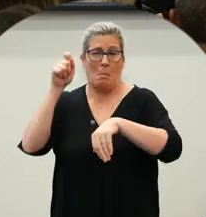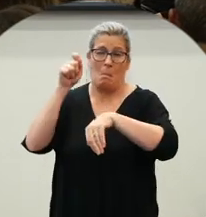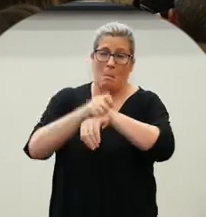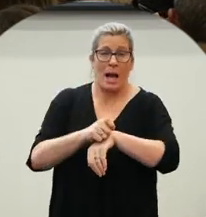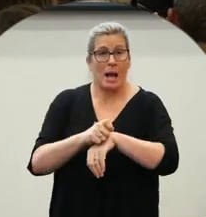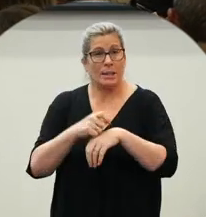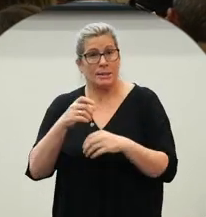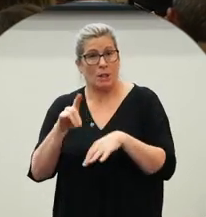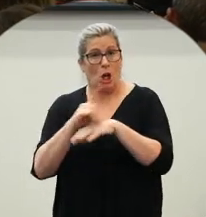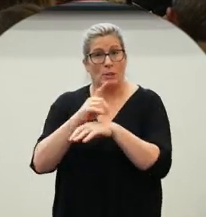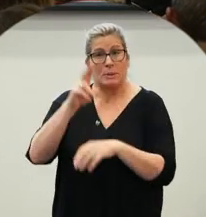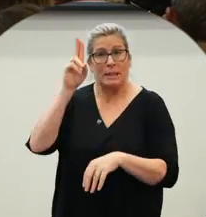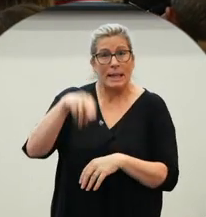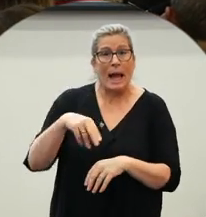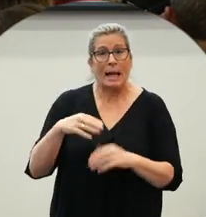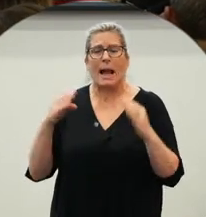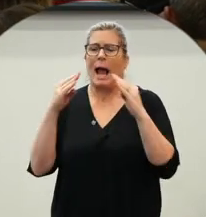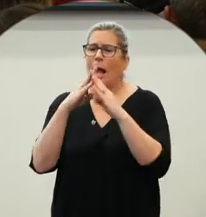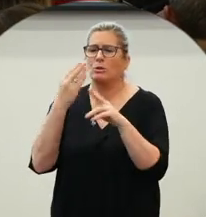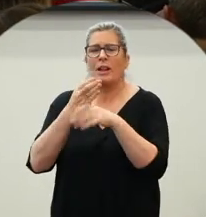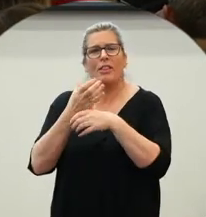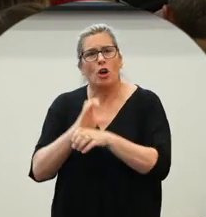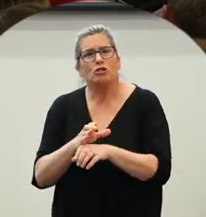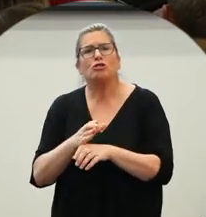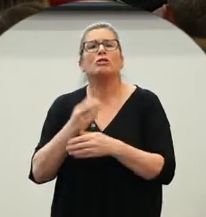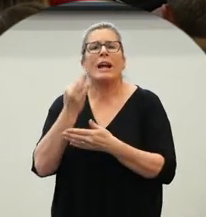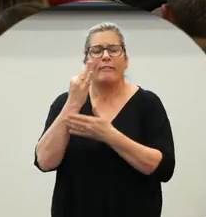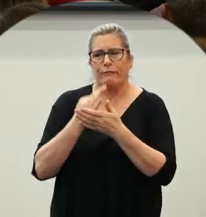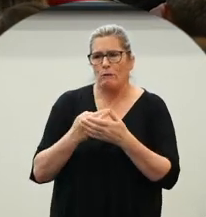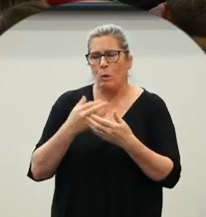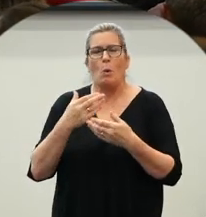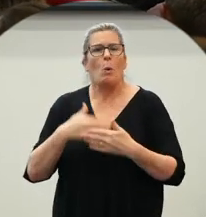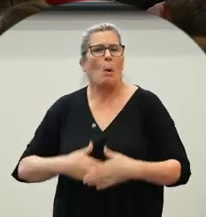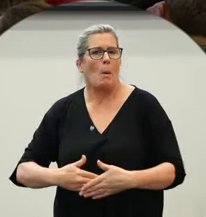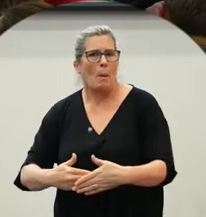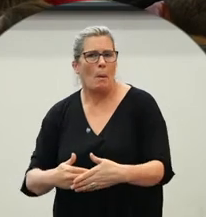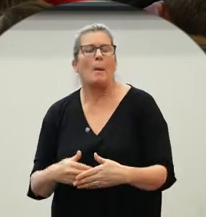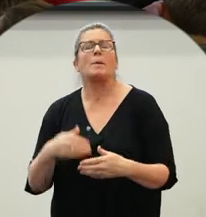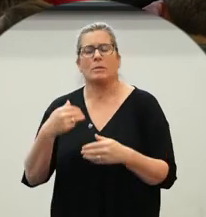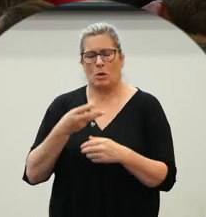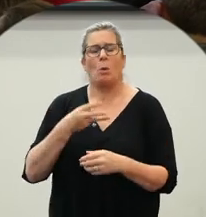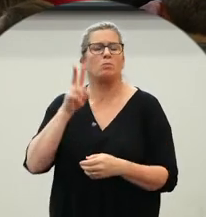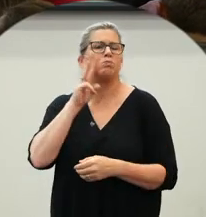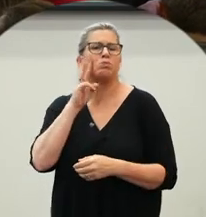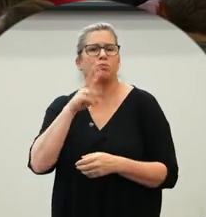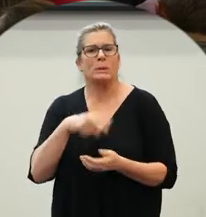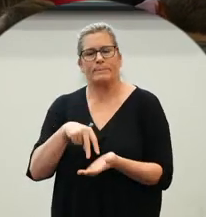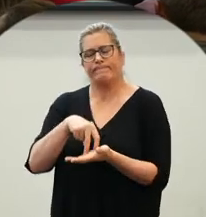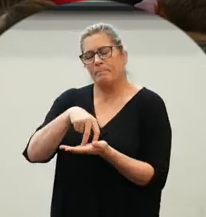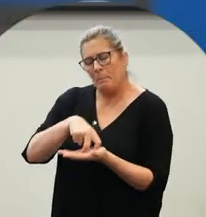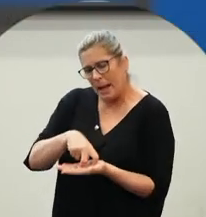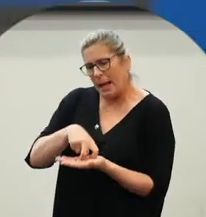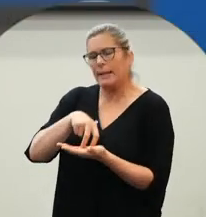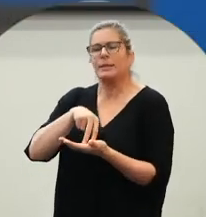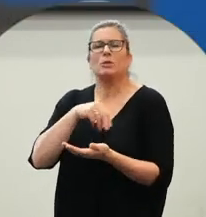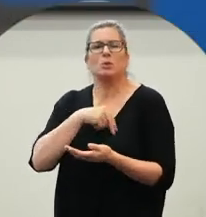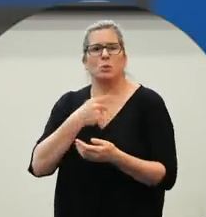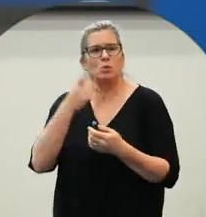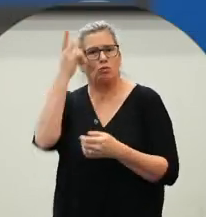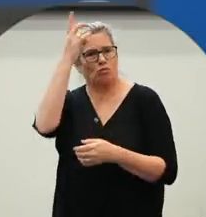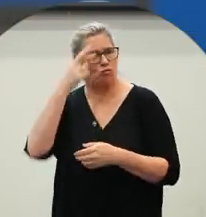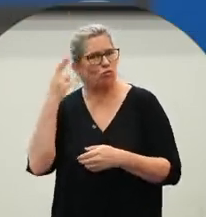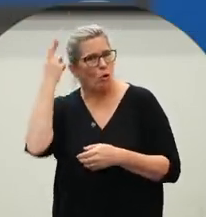suitable husband, a house in the country, and some babies, one is willing to bend to the ground before royalty.